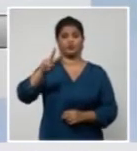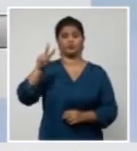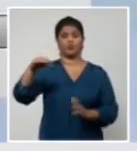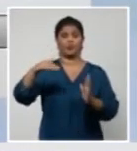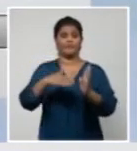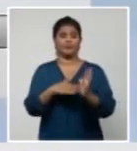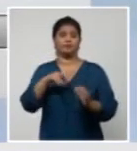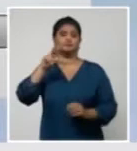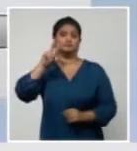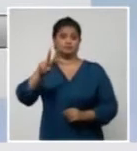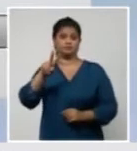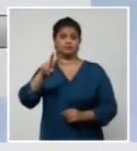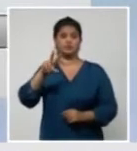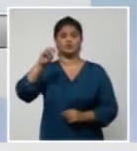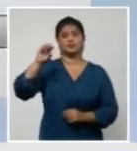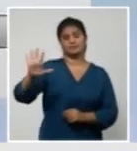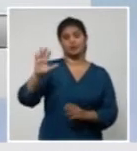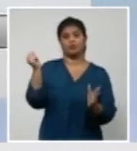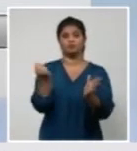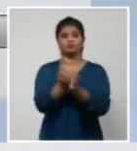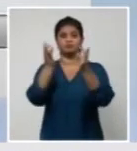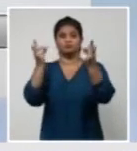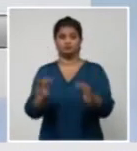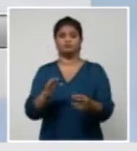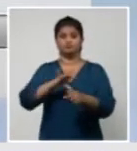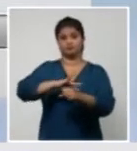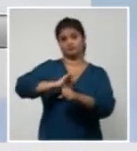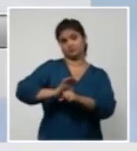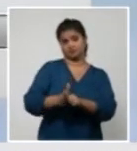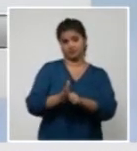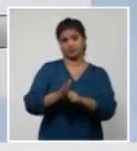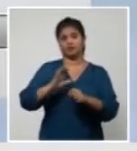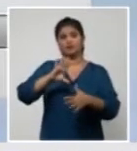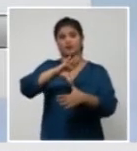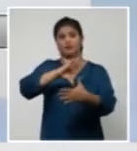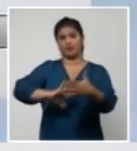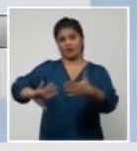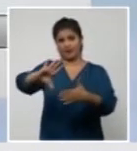111,110 new cases, for a total of